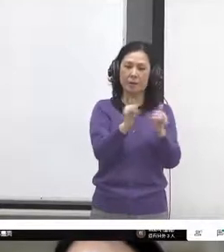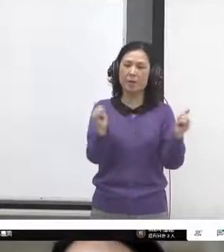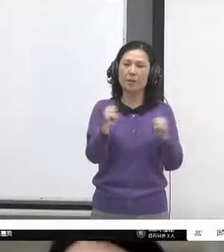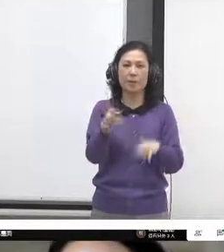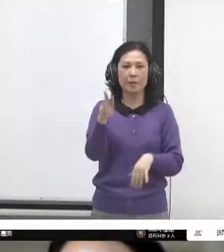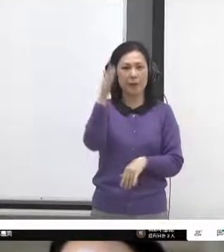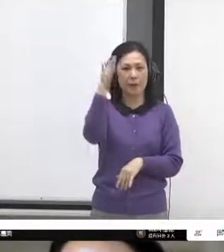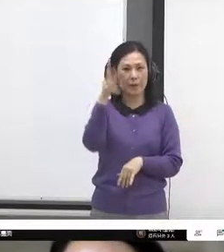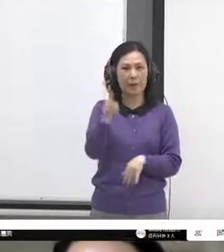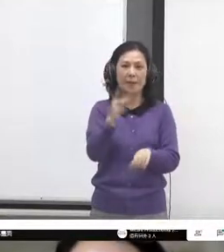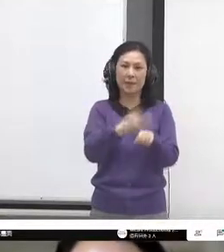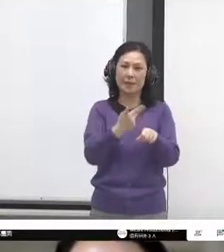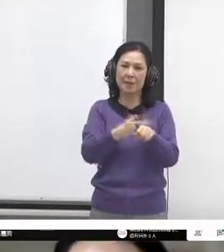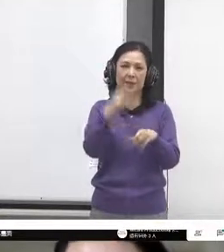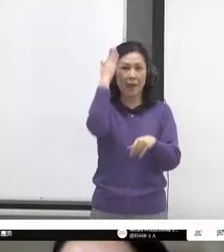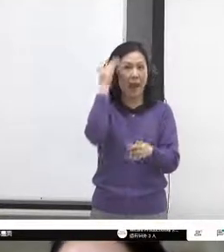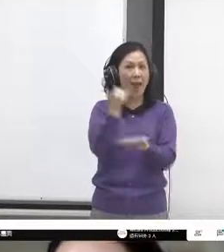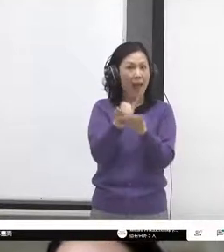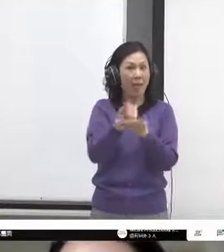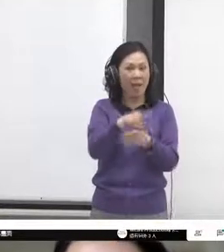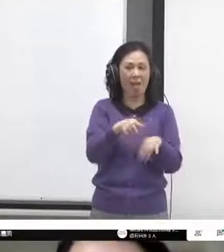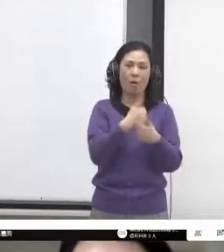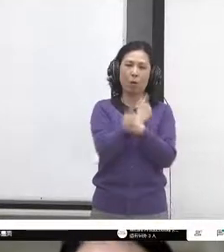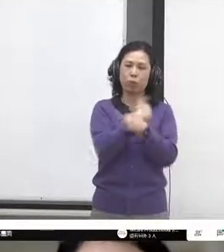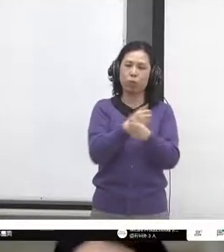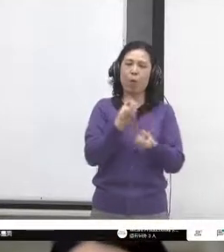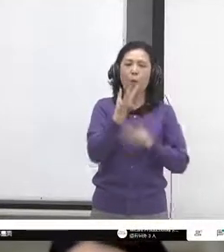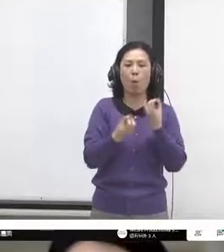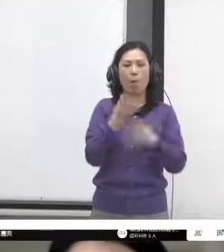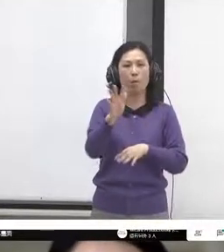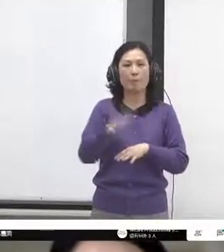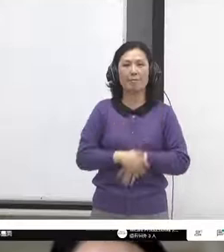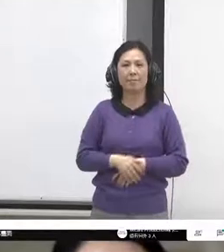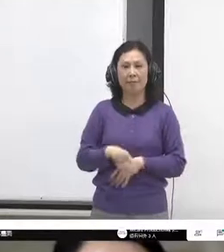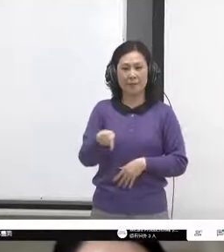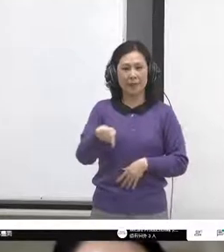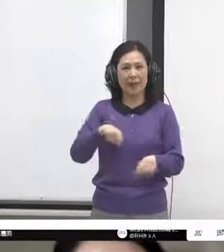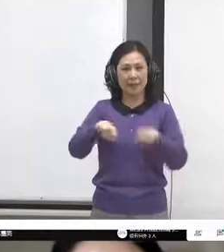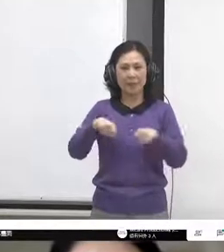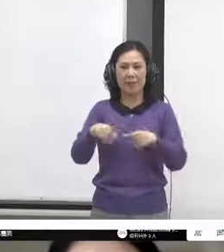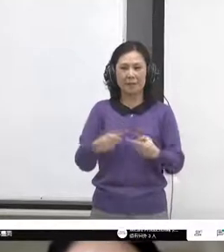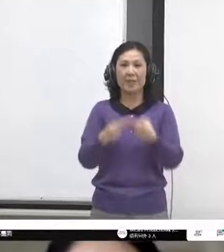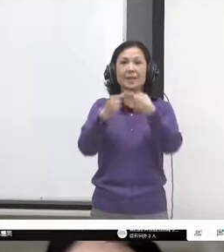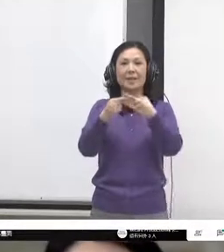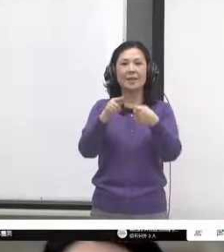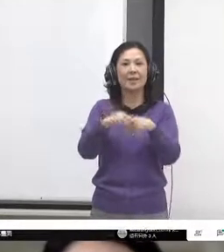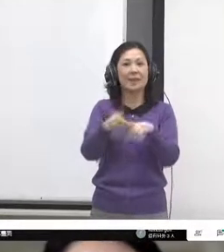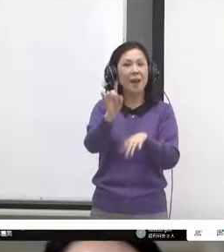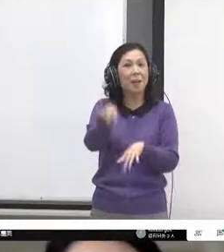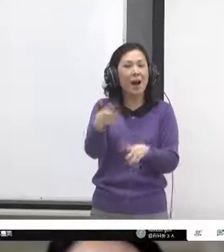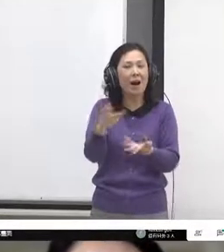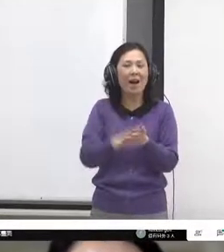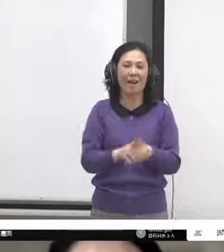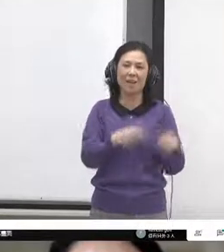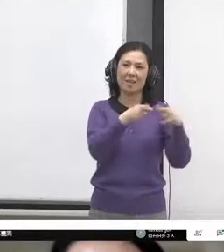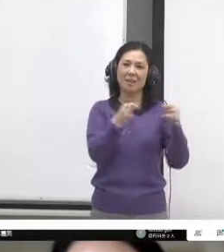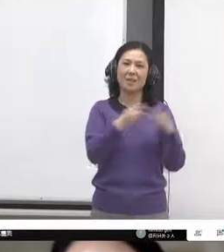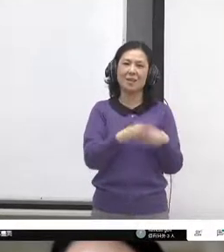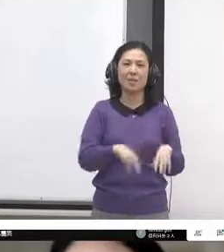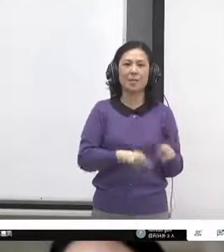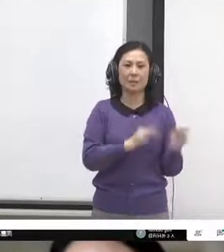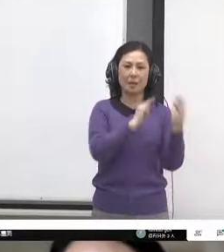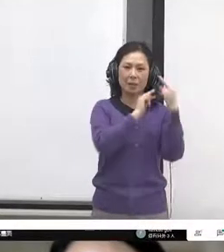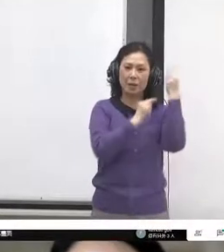project started in Okinawa. So after the FTO meet and